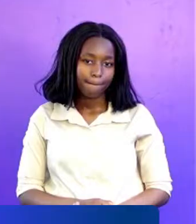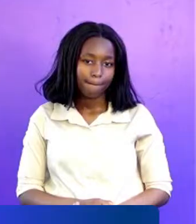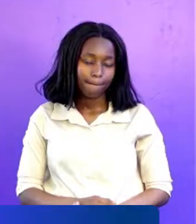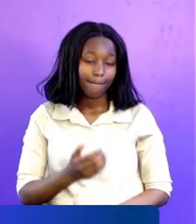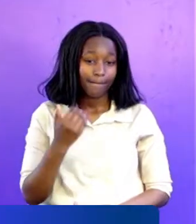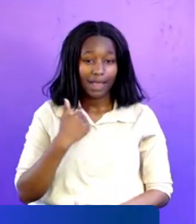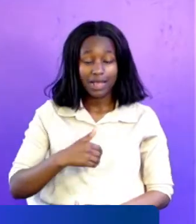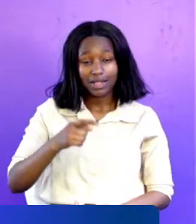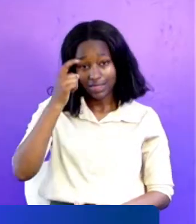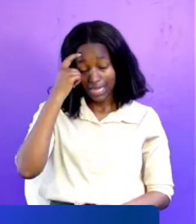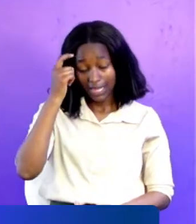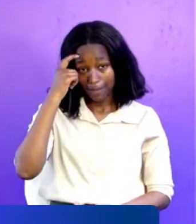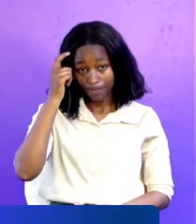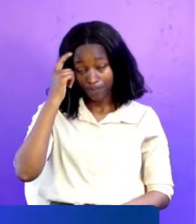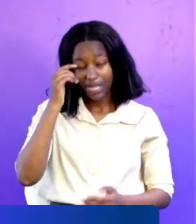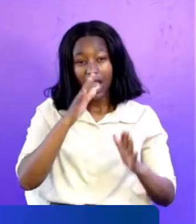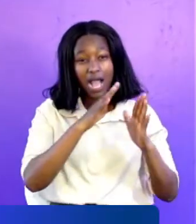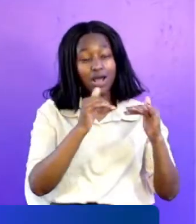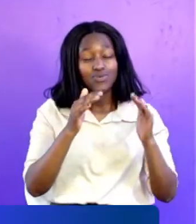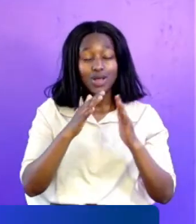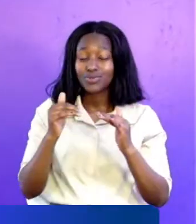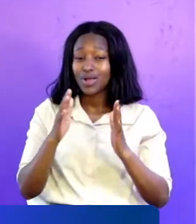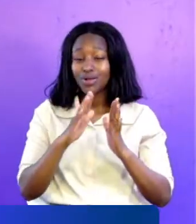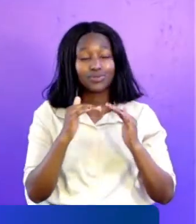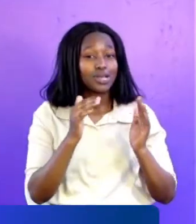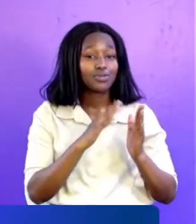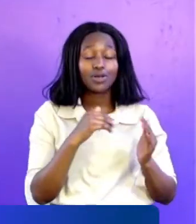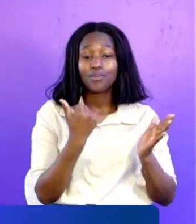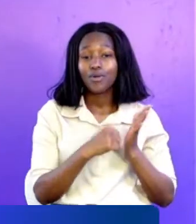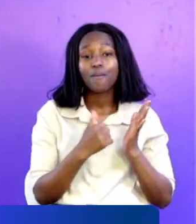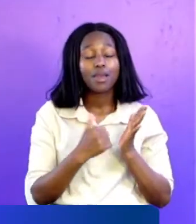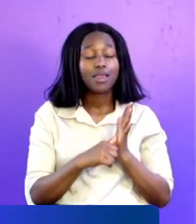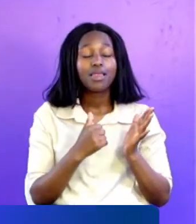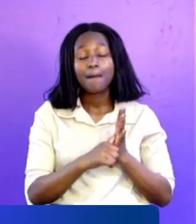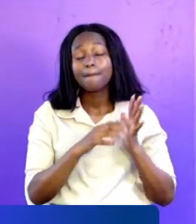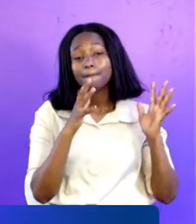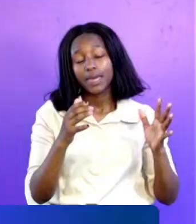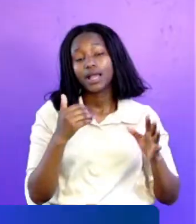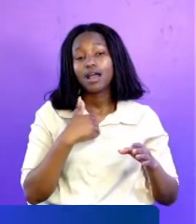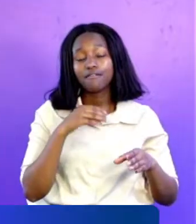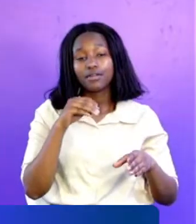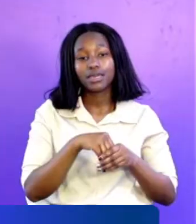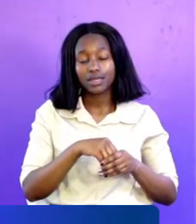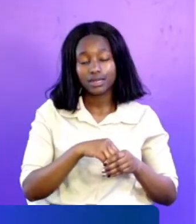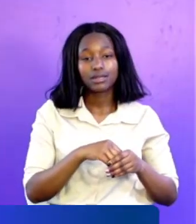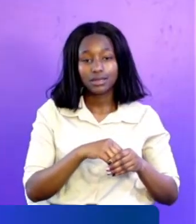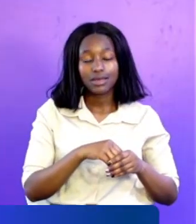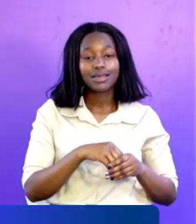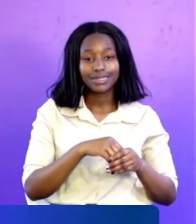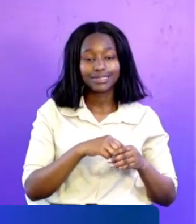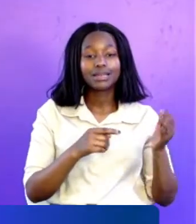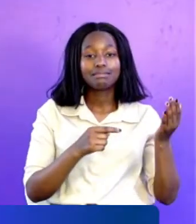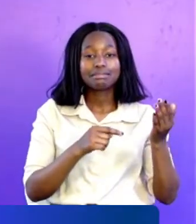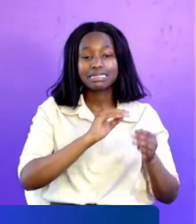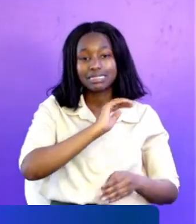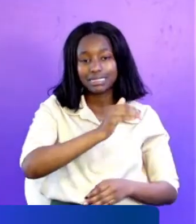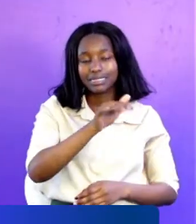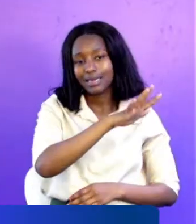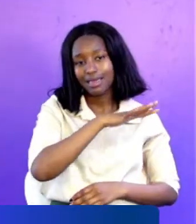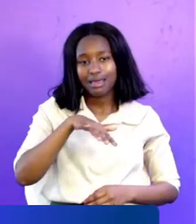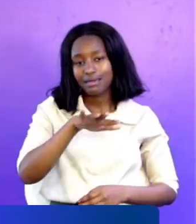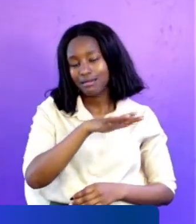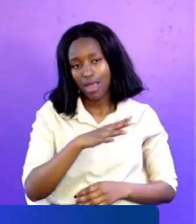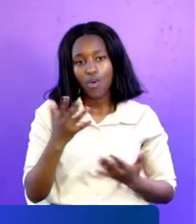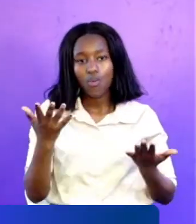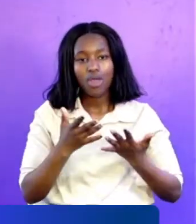area. Yeah. In fact, while the world is moving more to bring people into the urban settlement, to allow those